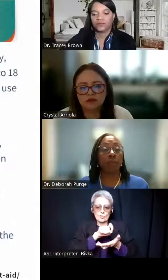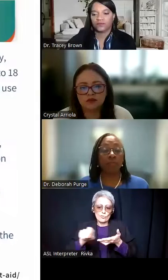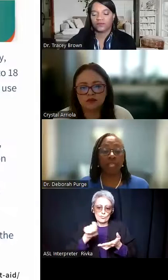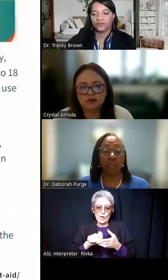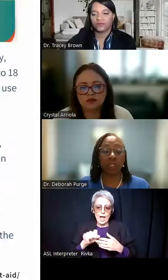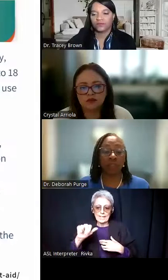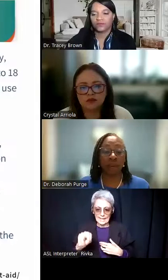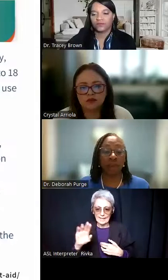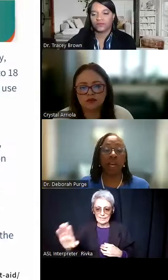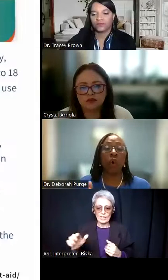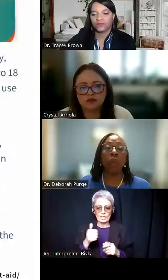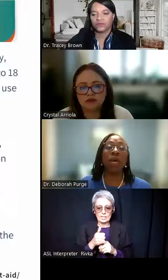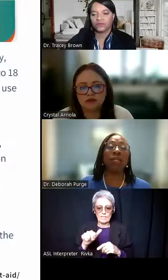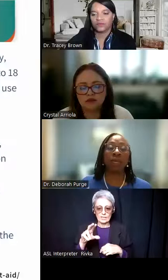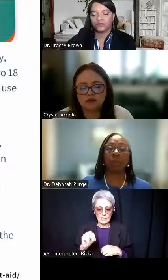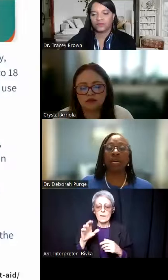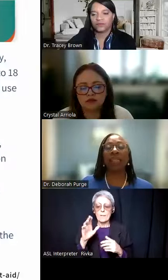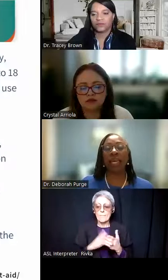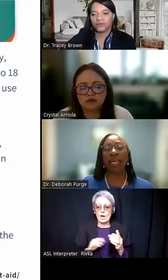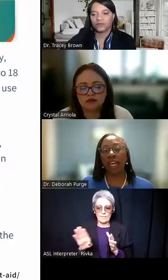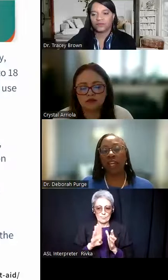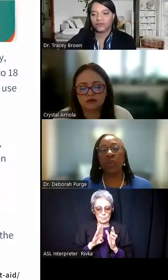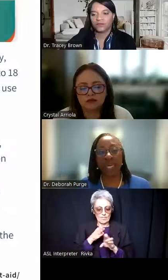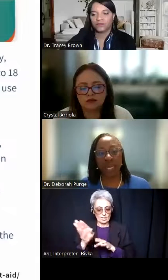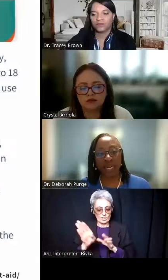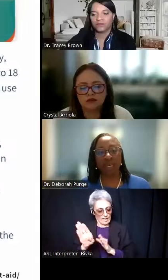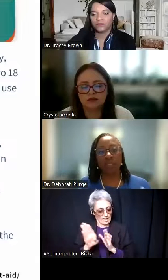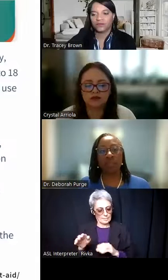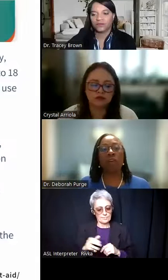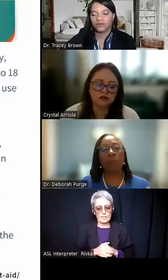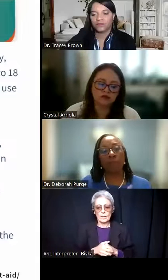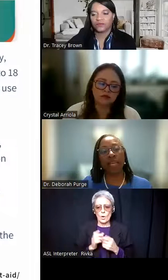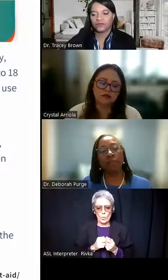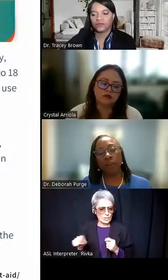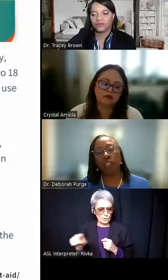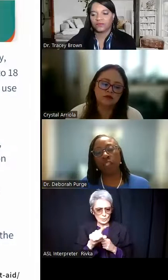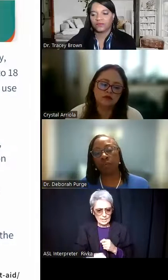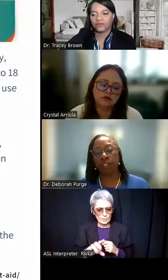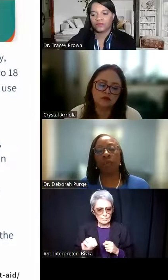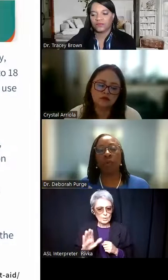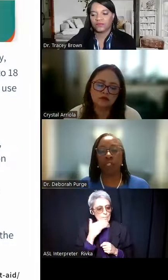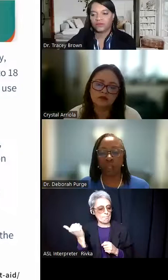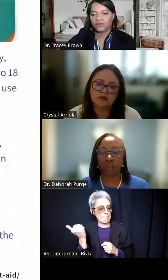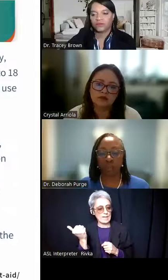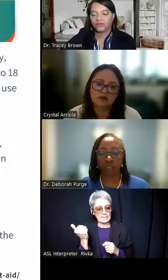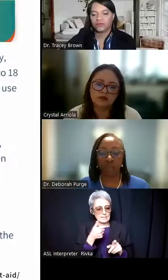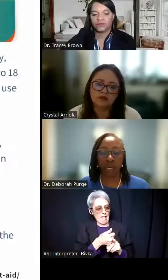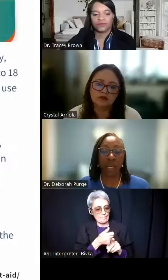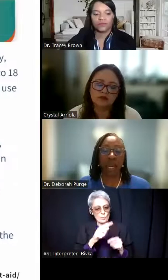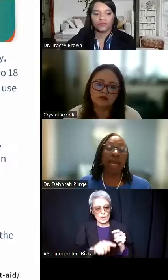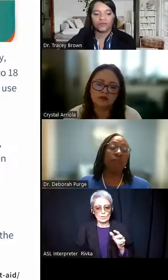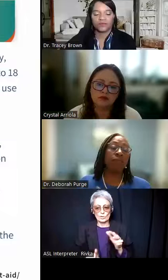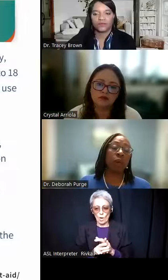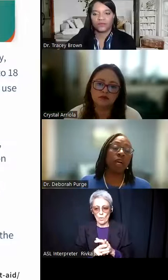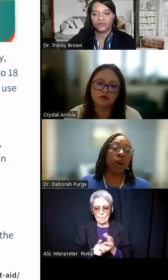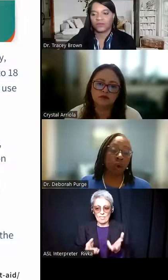of their professional development. What is it that you need to be your best version of yourself when you show up for students?